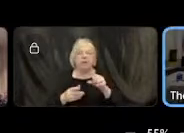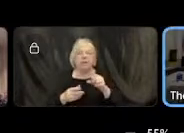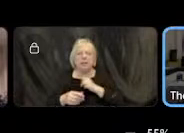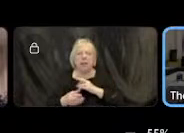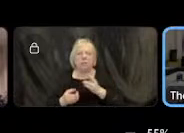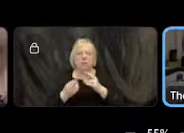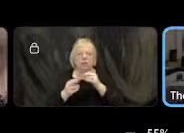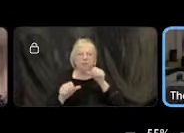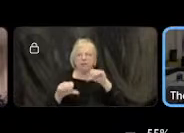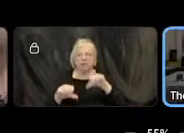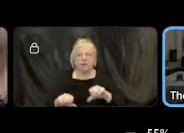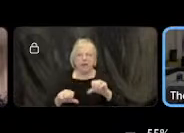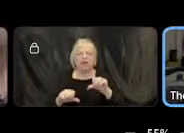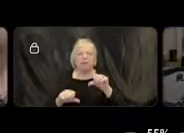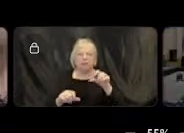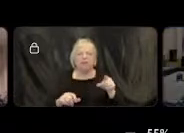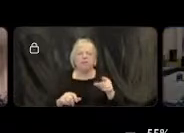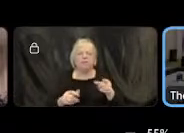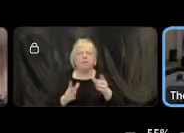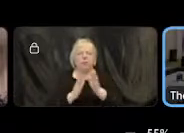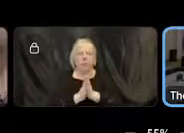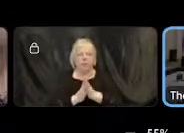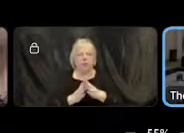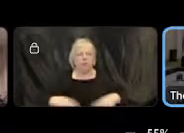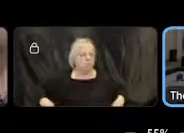zoning. Is the applicant present?